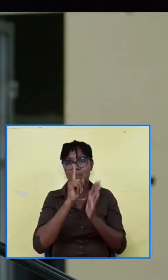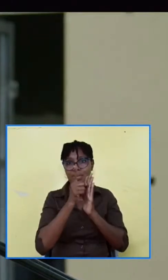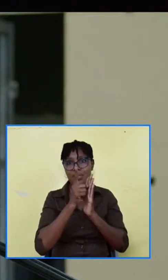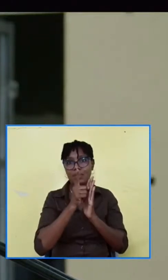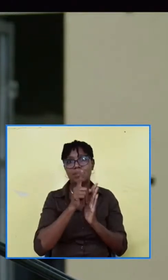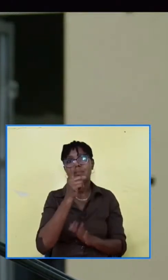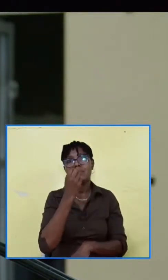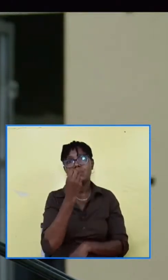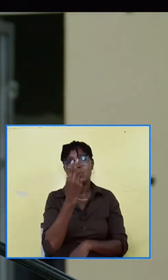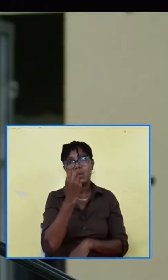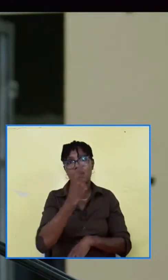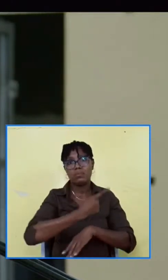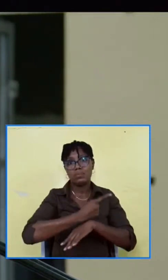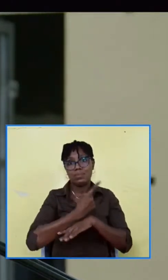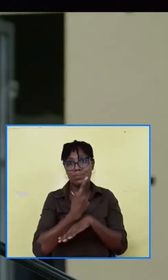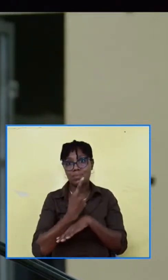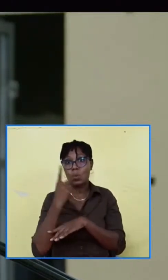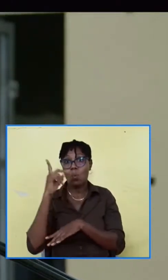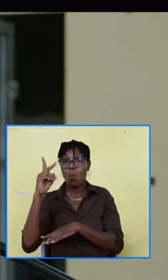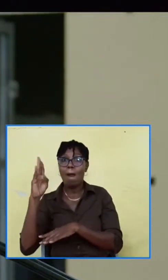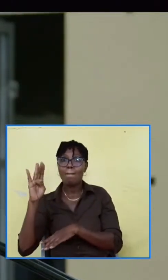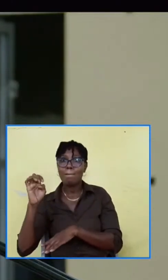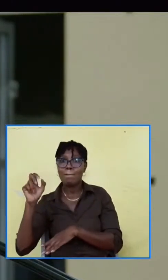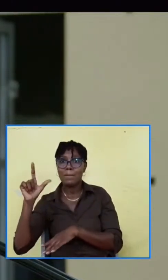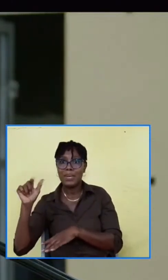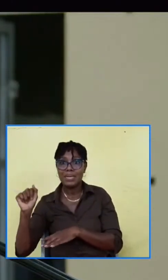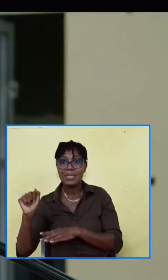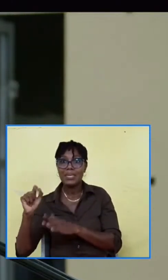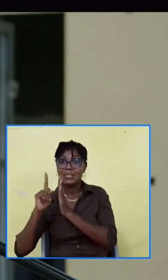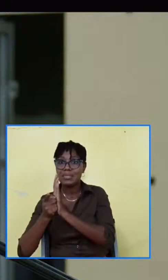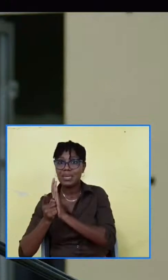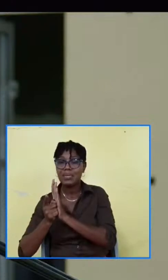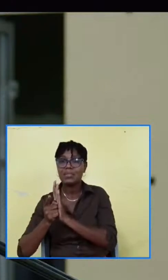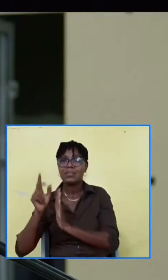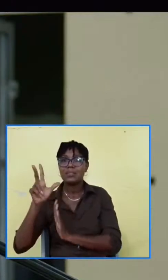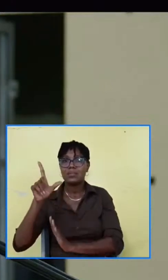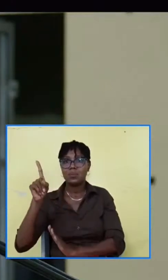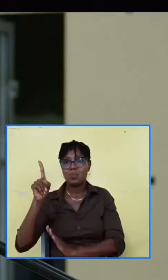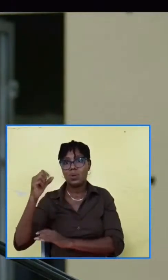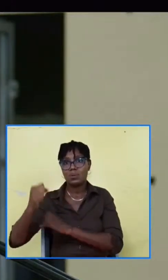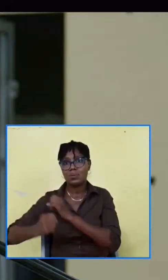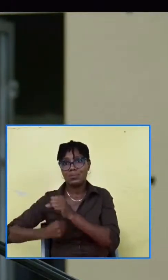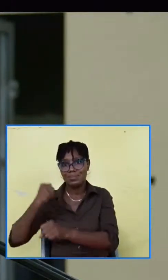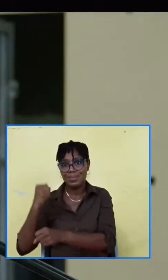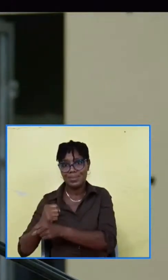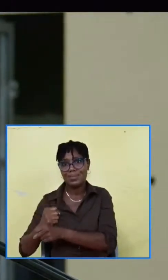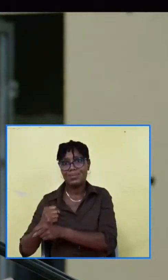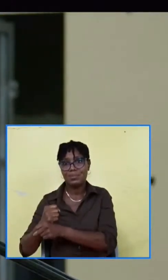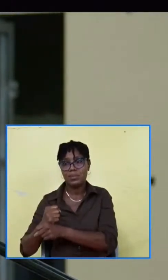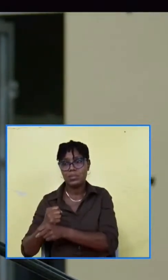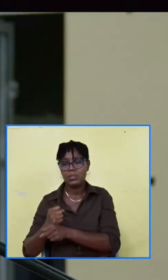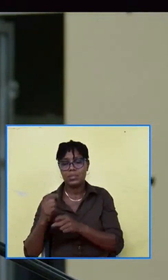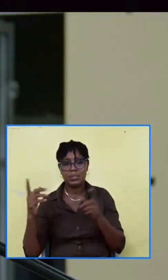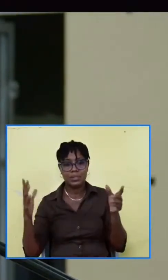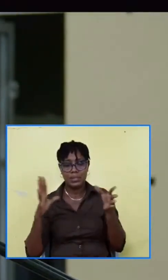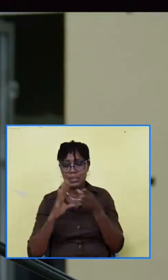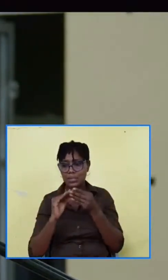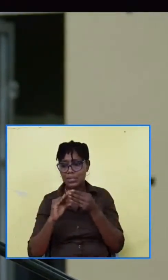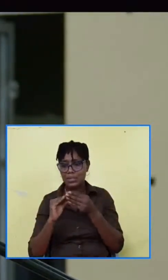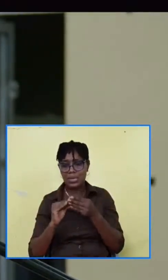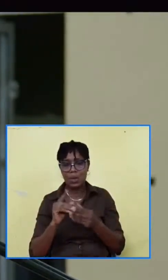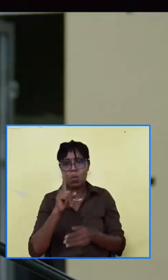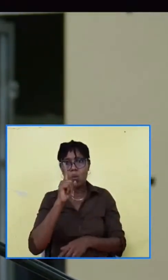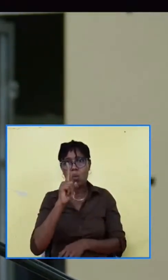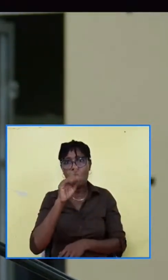years. To minimize $1 billion that was literally, we could say, taken away